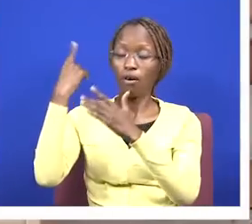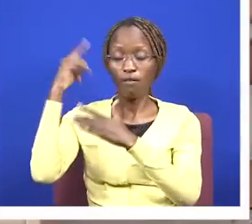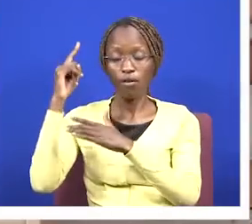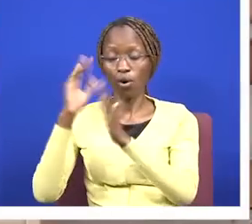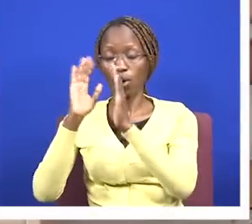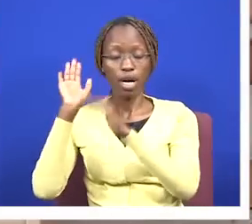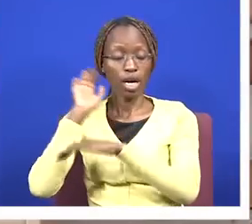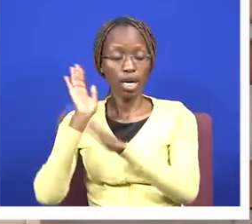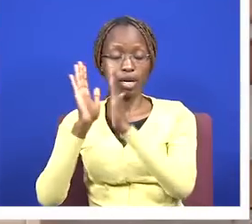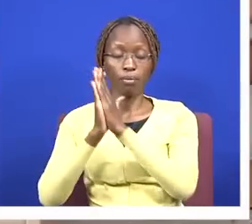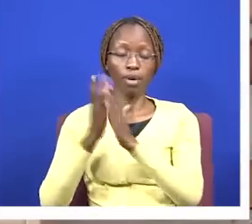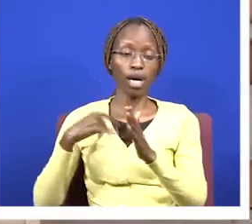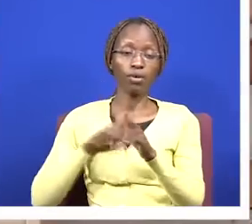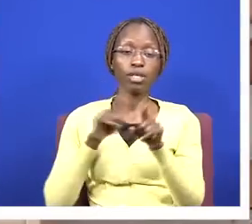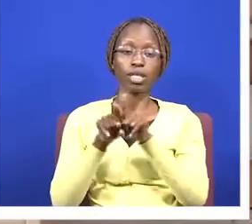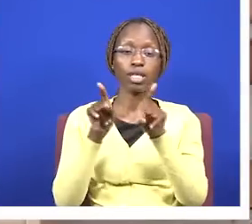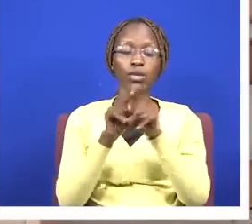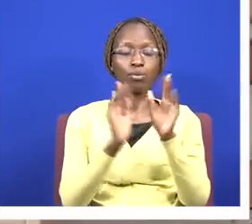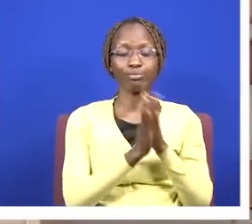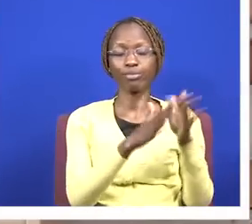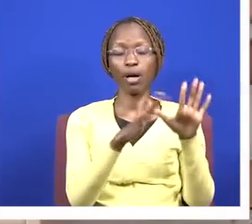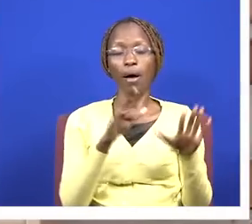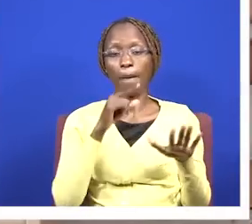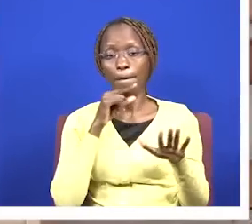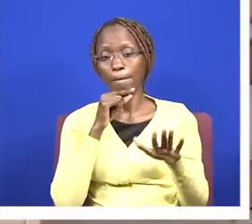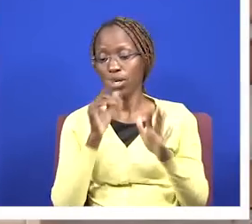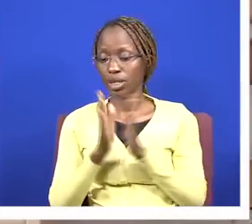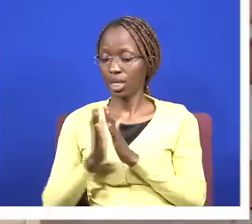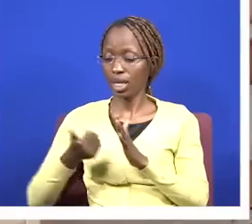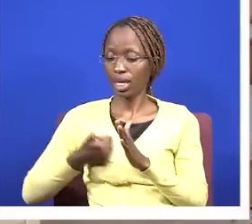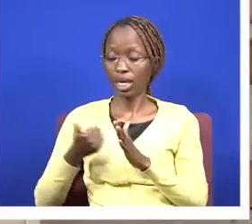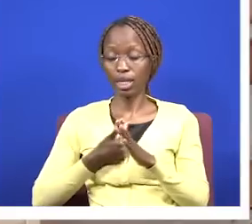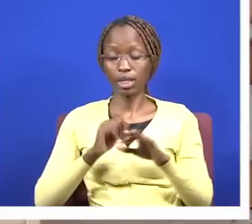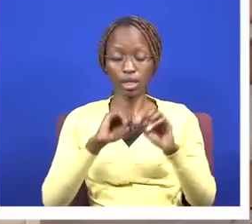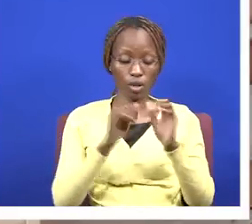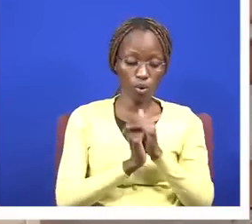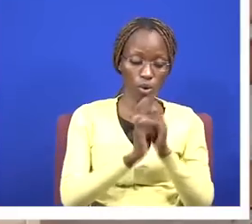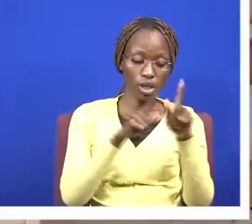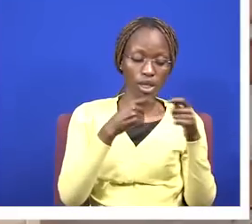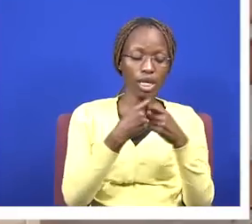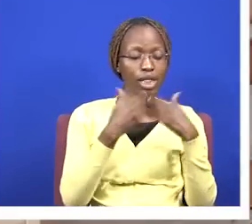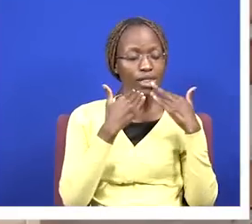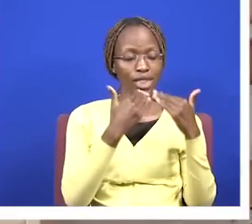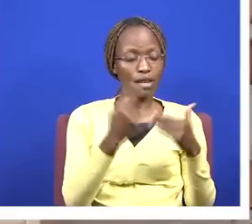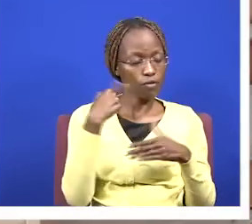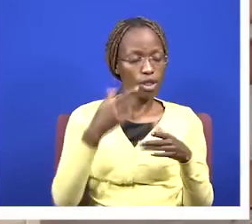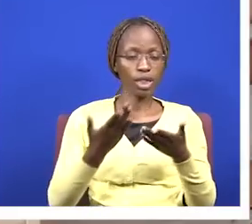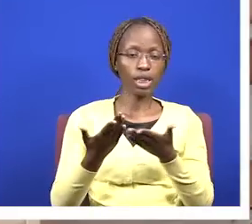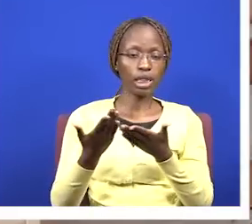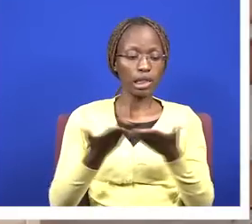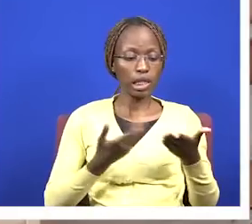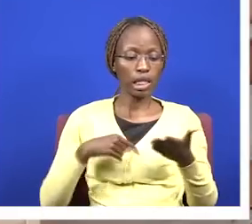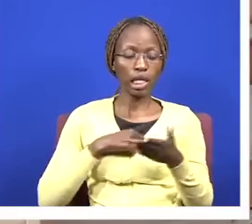prayer, and we want to appreciate the boys and the girls in the worship team. Thank you so much for leading us so